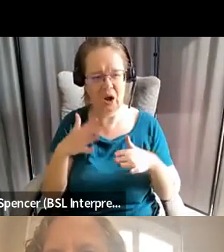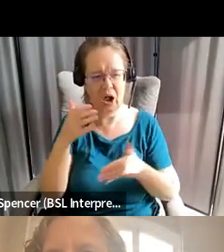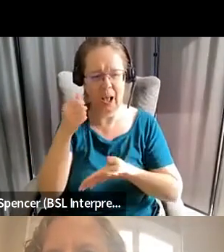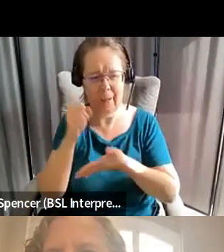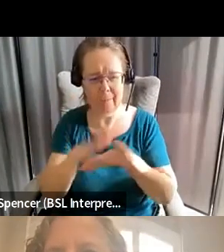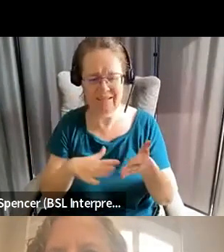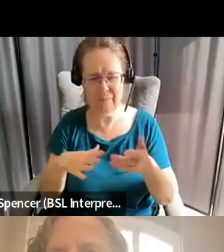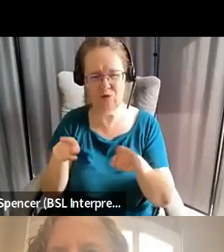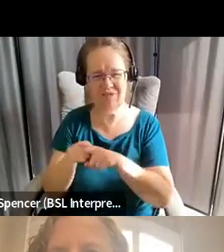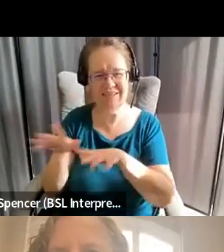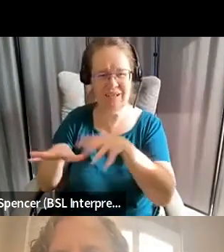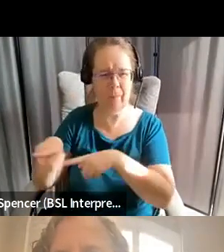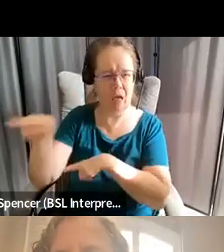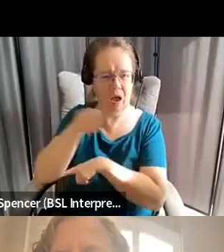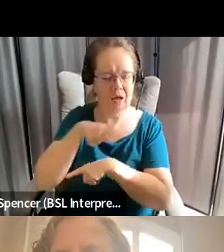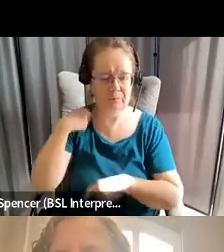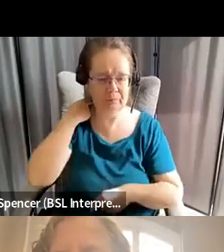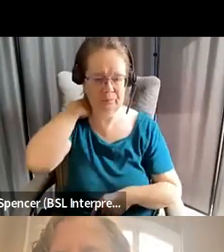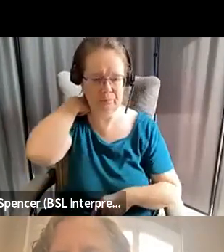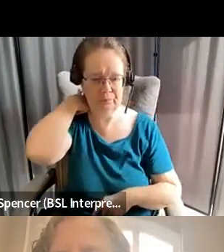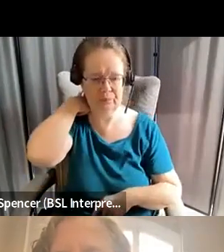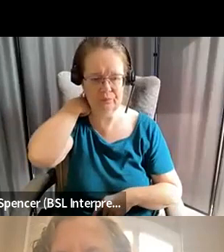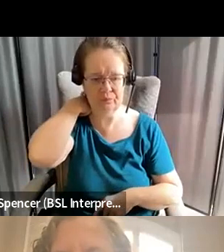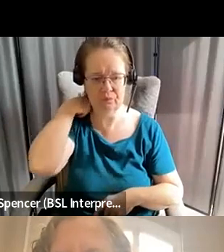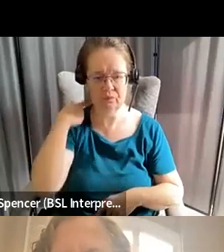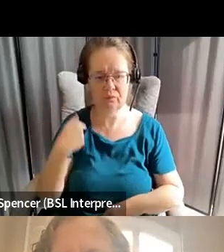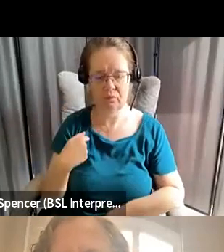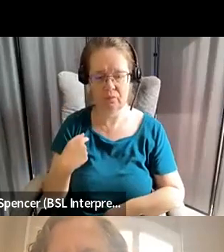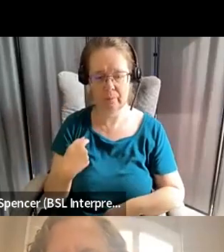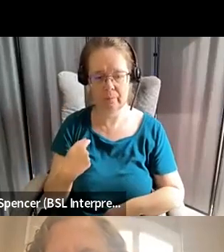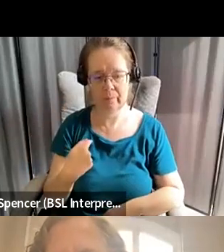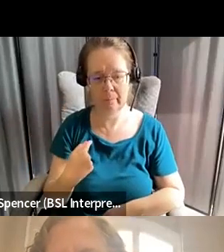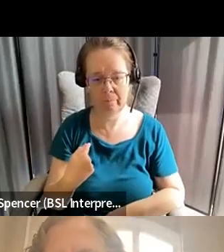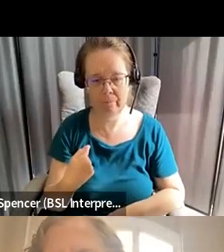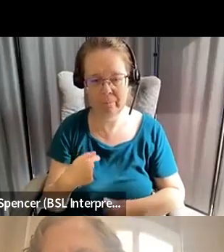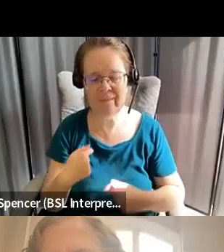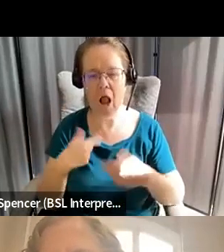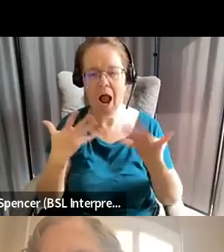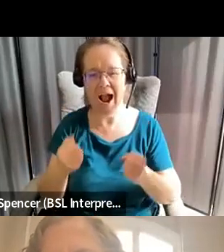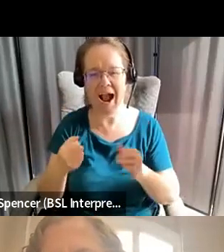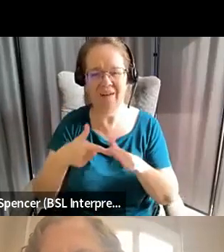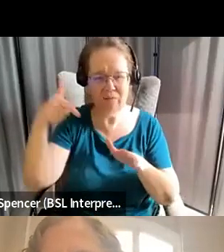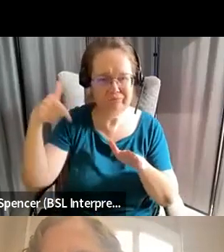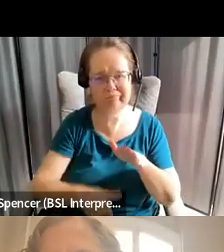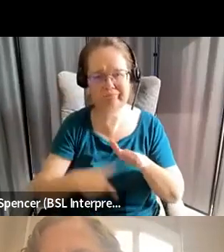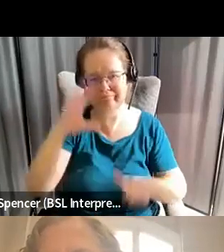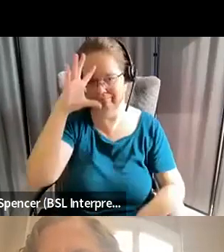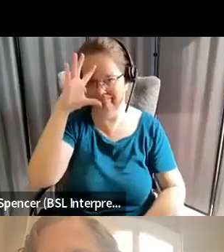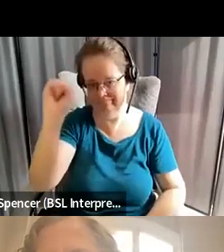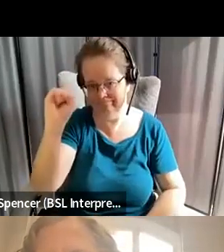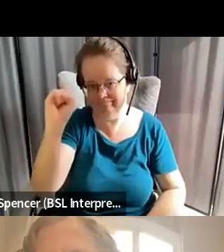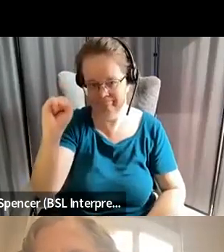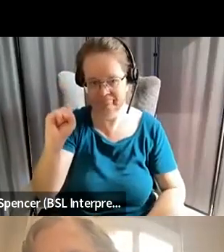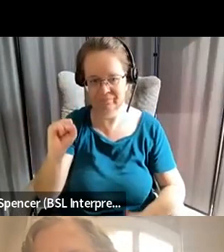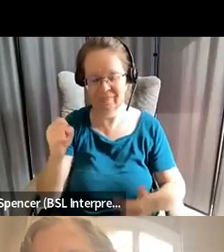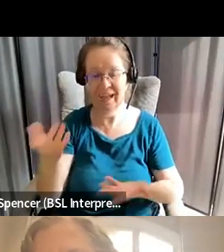people, I don't have, luckily, I've got really detailed memory that I'm blessed with. Like, now, even if you give me